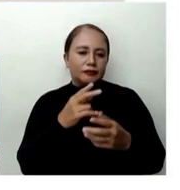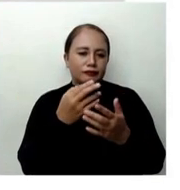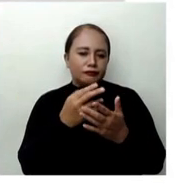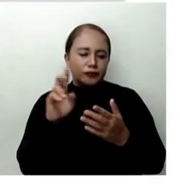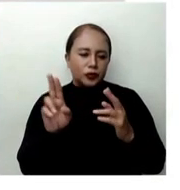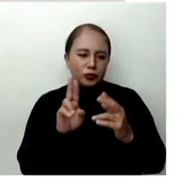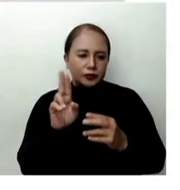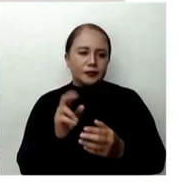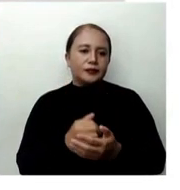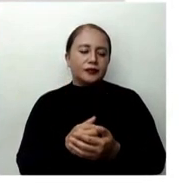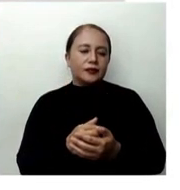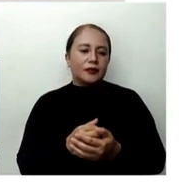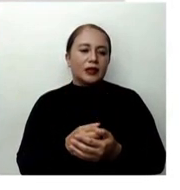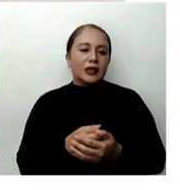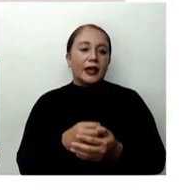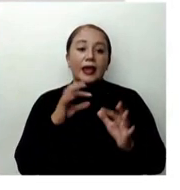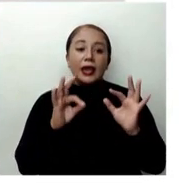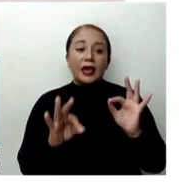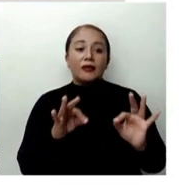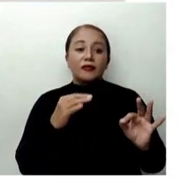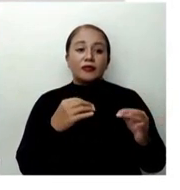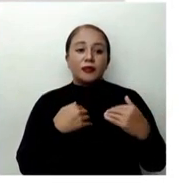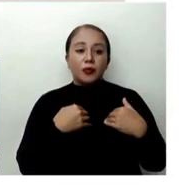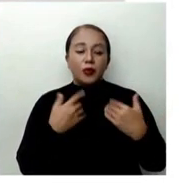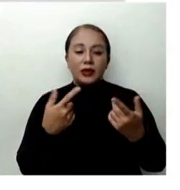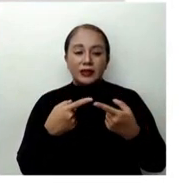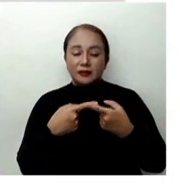Kung wala sana tayong dispute,